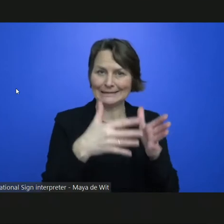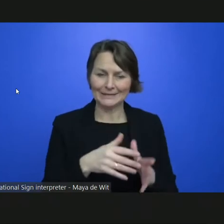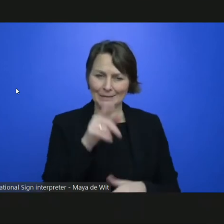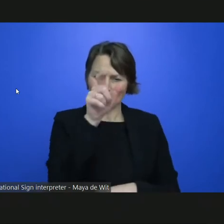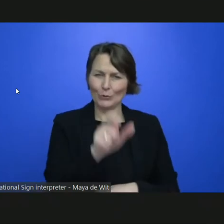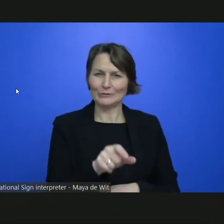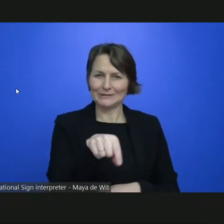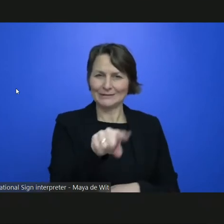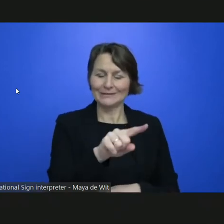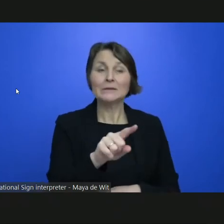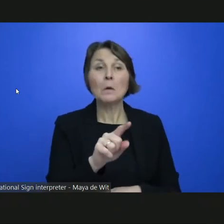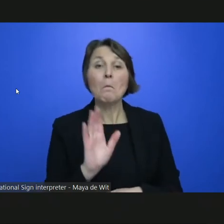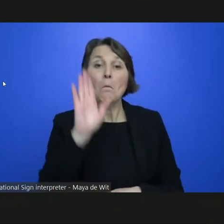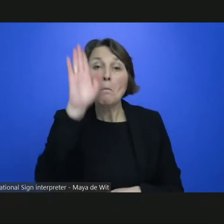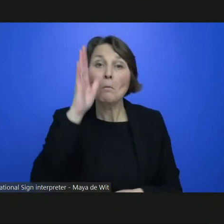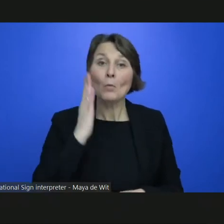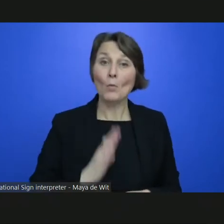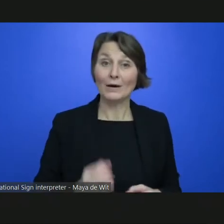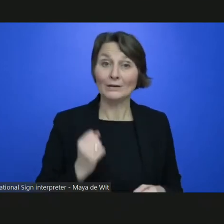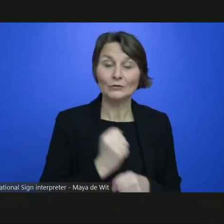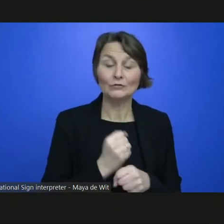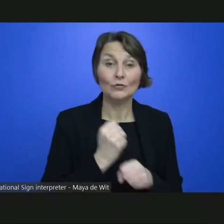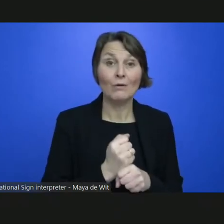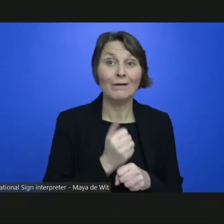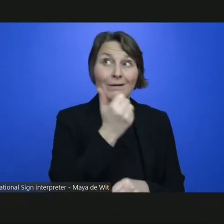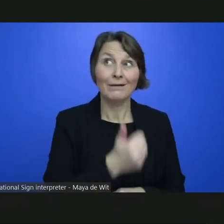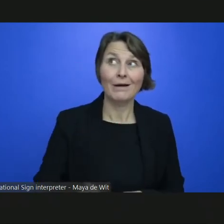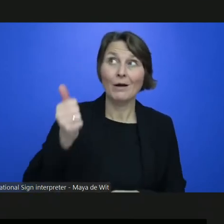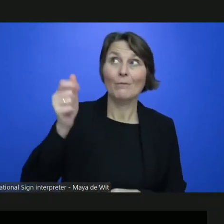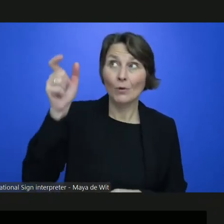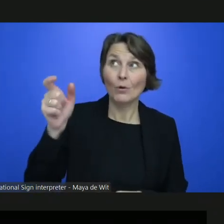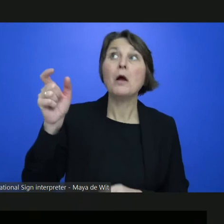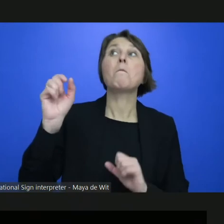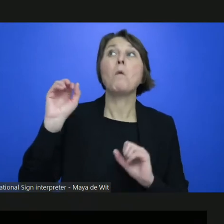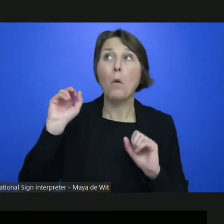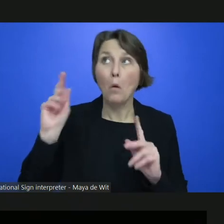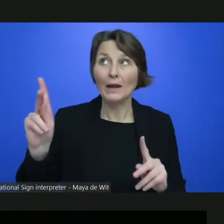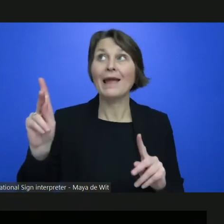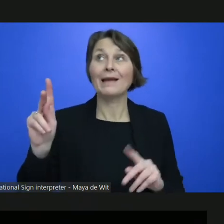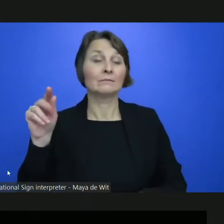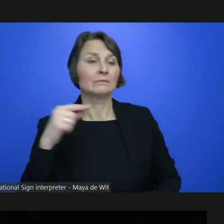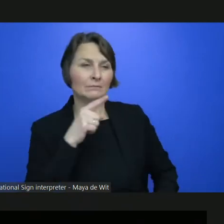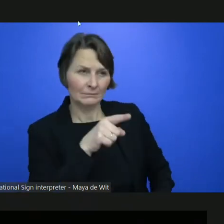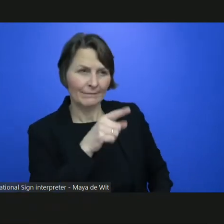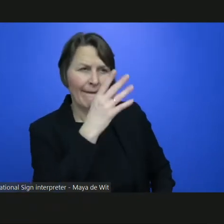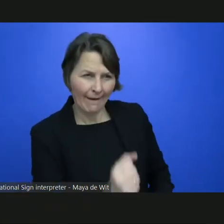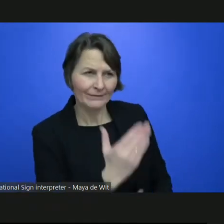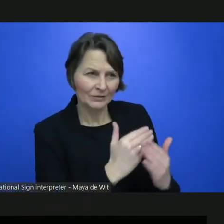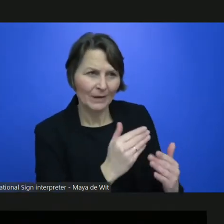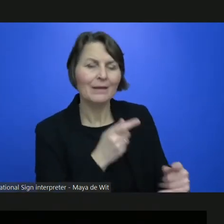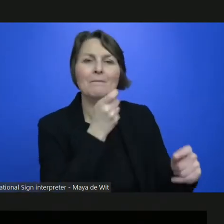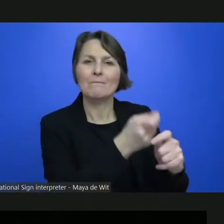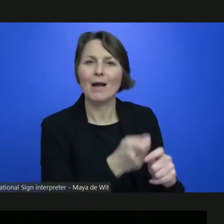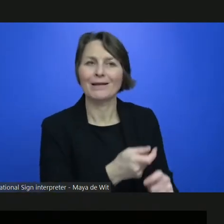will or will not make the reasonable adjustment that's needed so that she can succeed. And finally, the